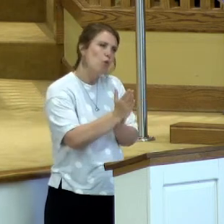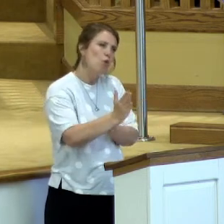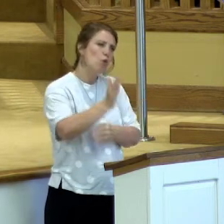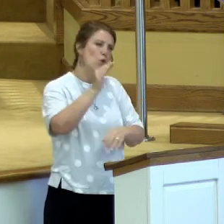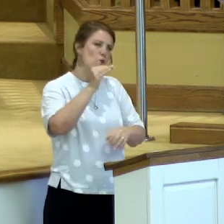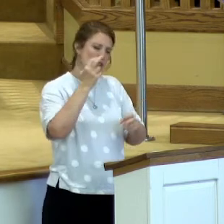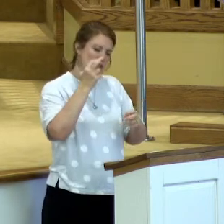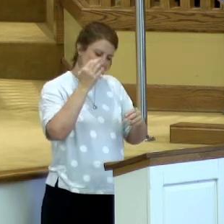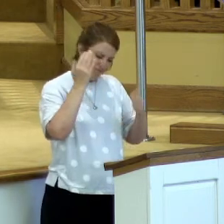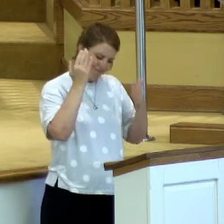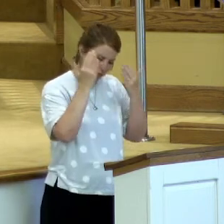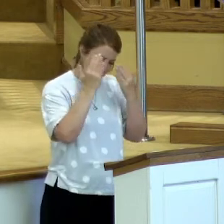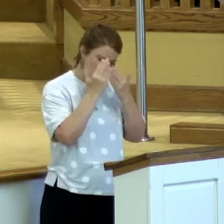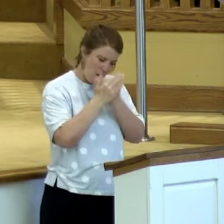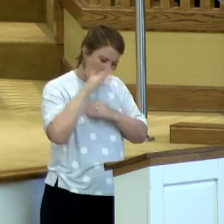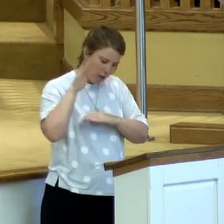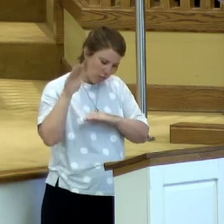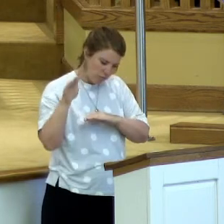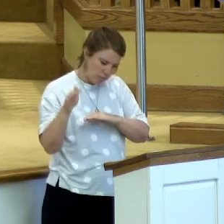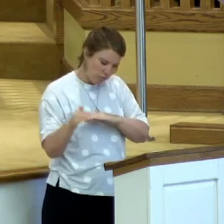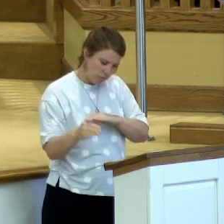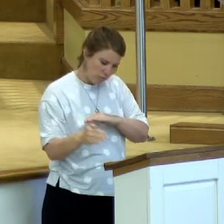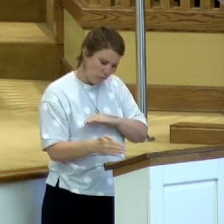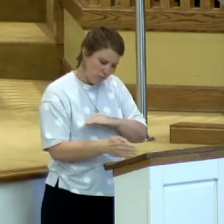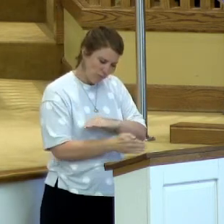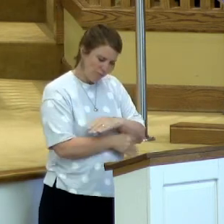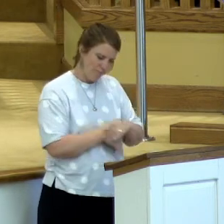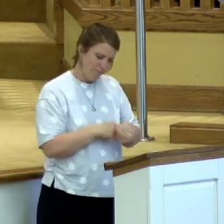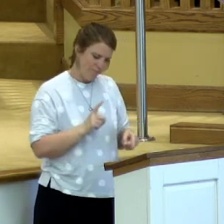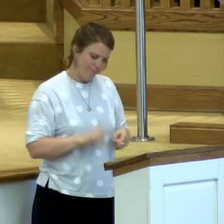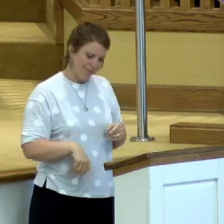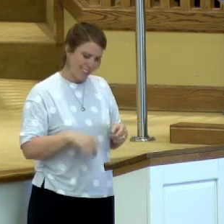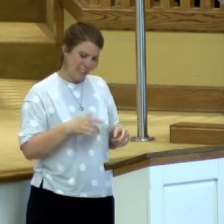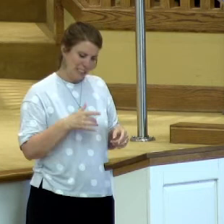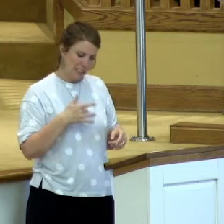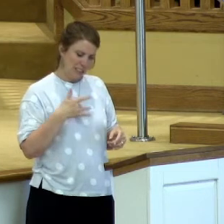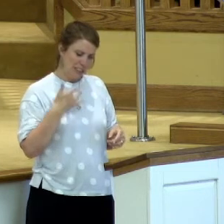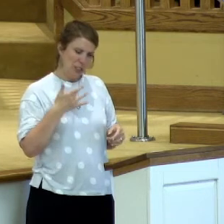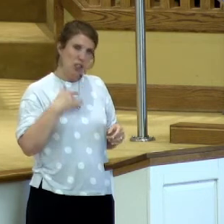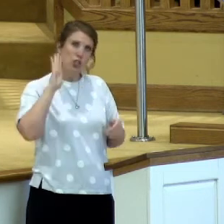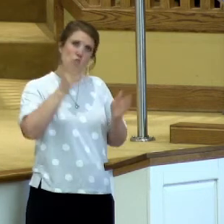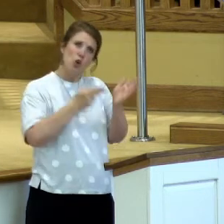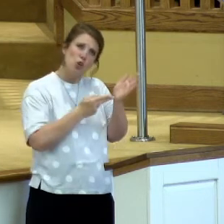this night. I can't feel by what I feel, but by the